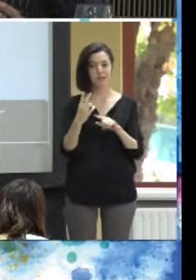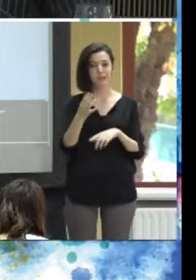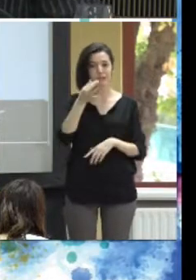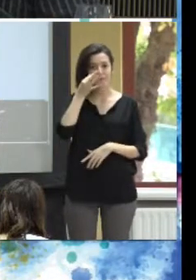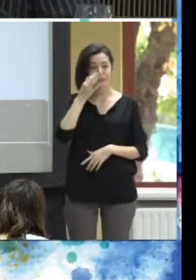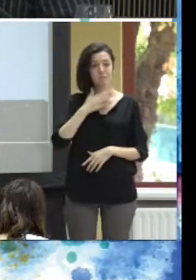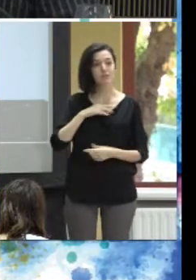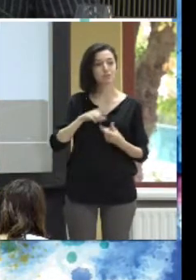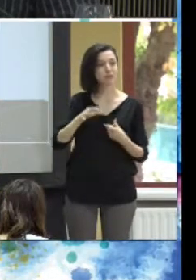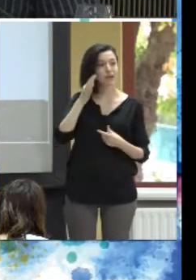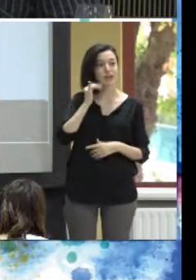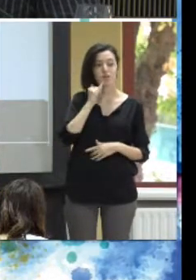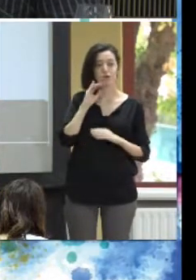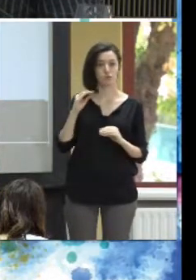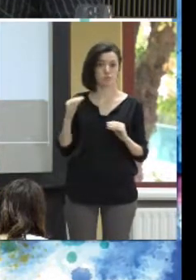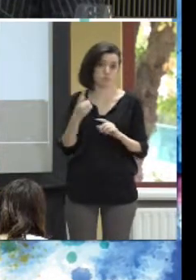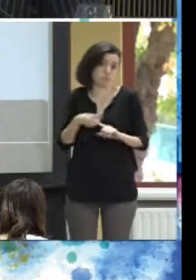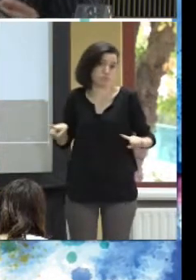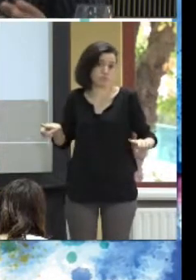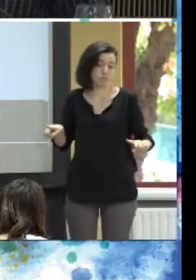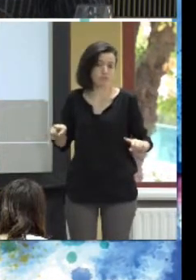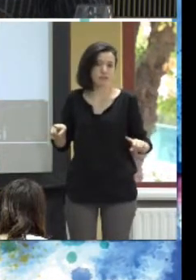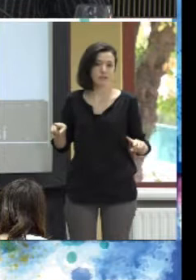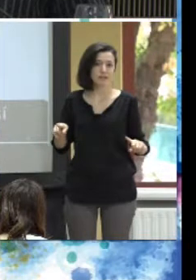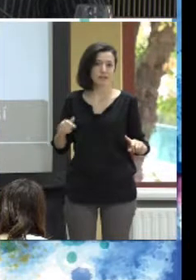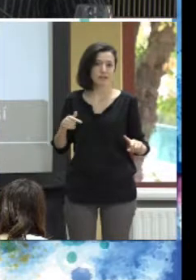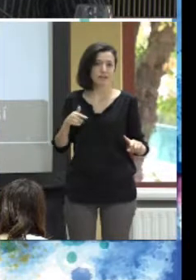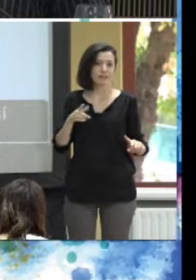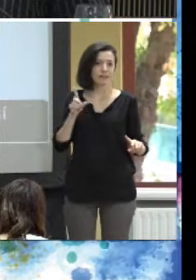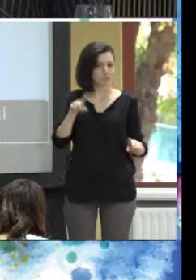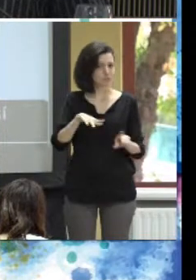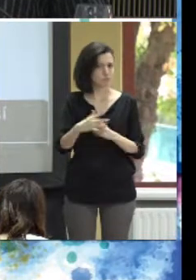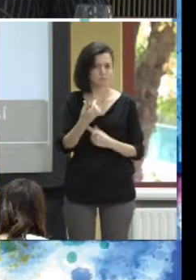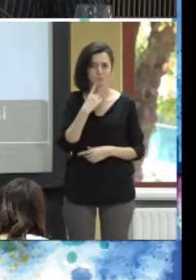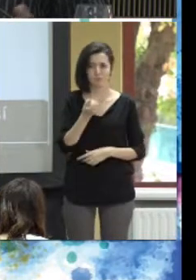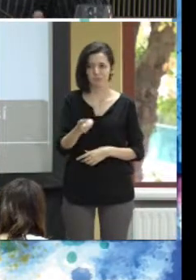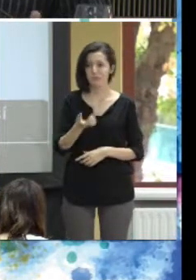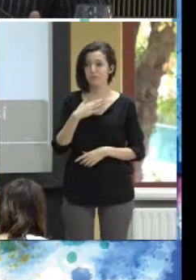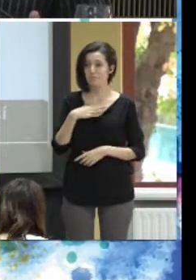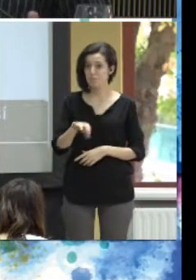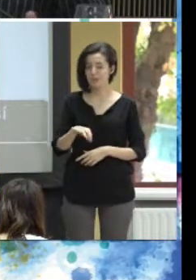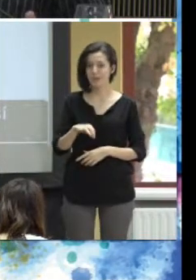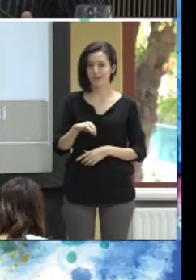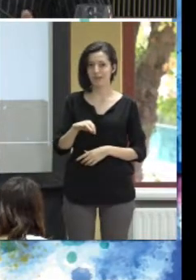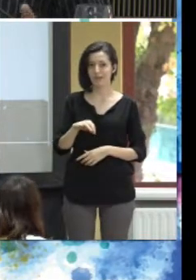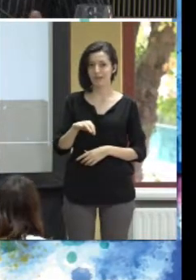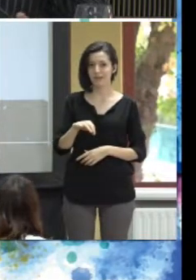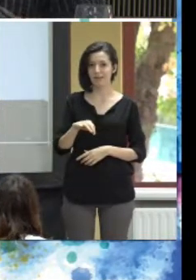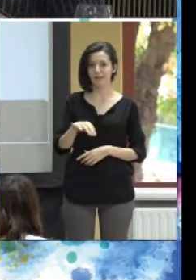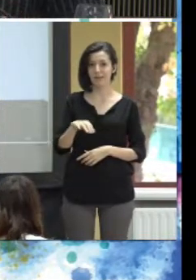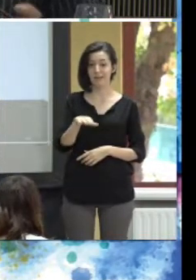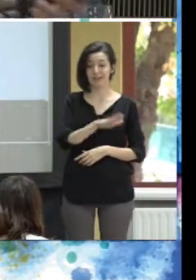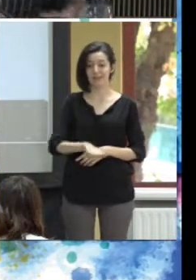there can be also audio guides for kids without actually putting too much effort in, and they exist, and you